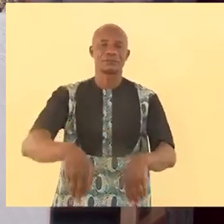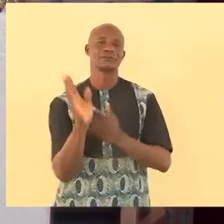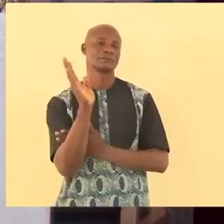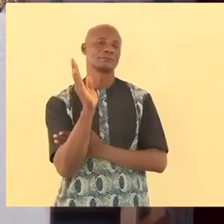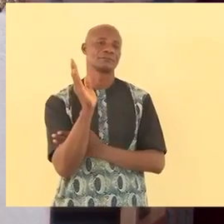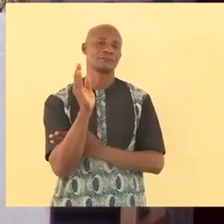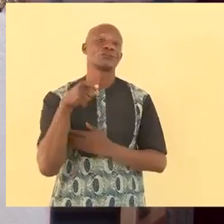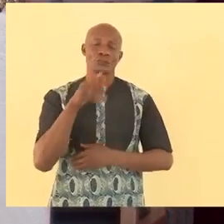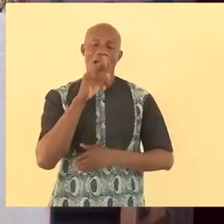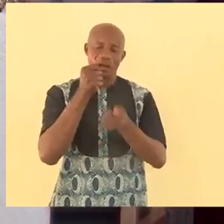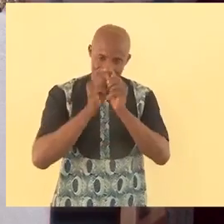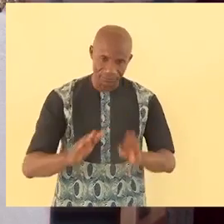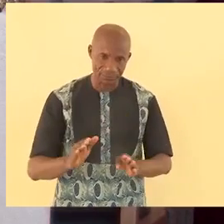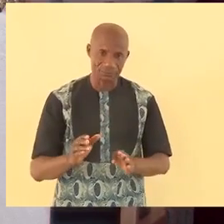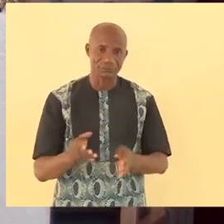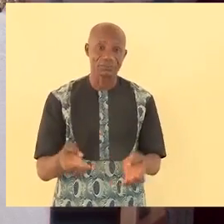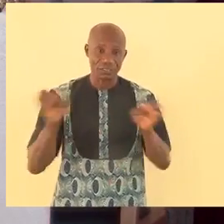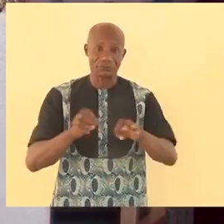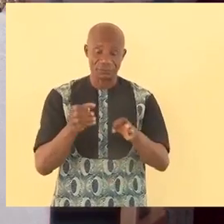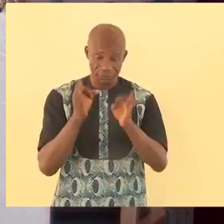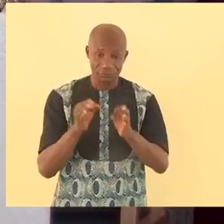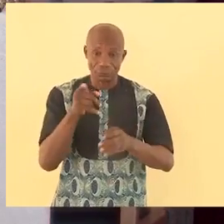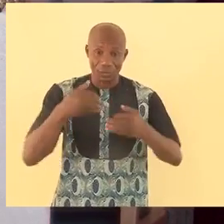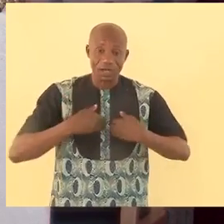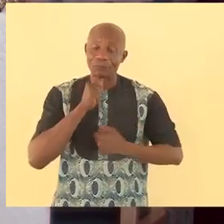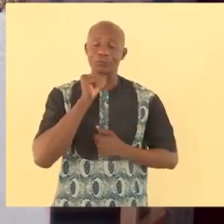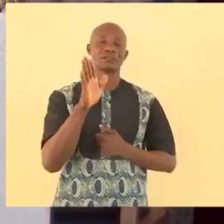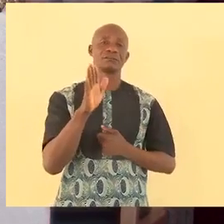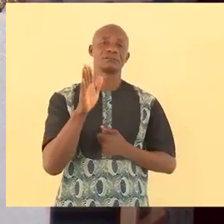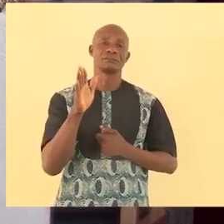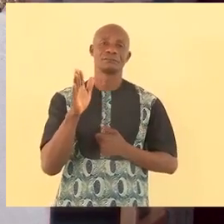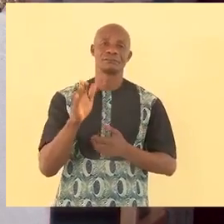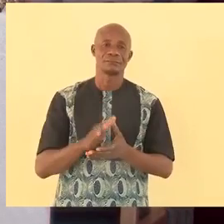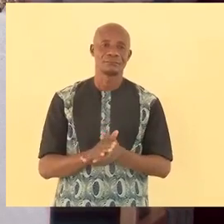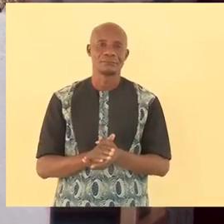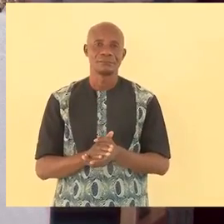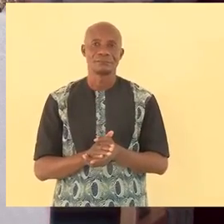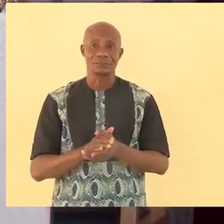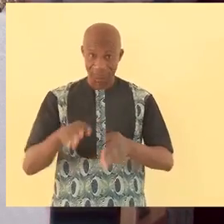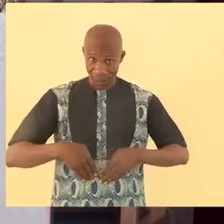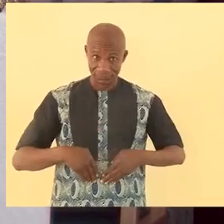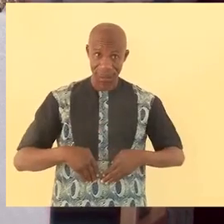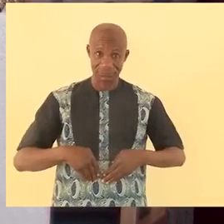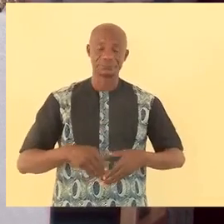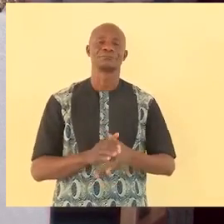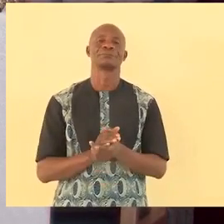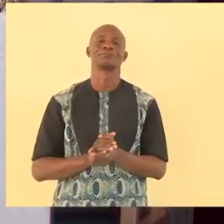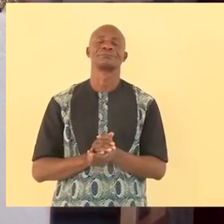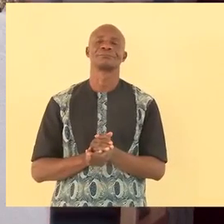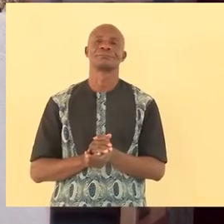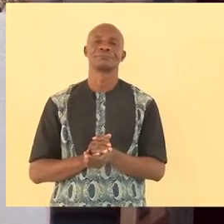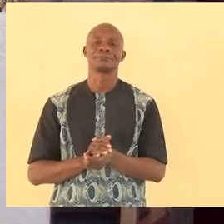in God, you are blessed even if you have nothing? Yes. Will that go down well with many people?